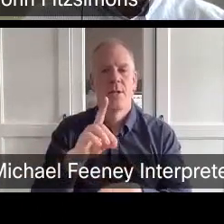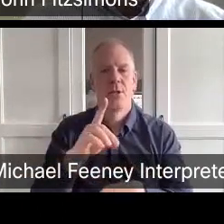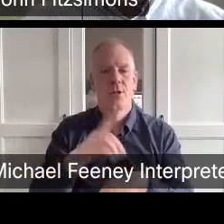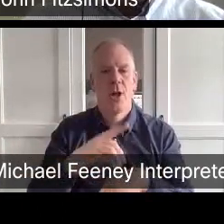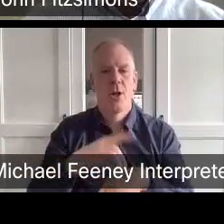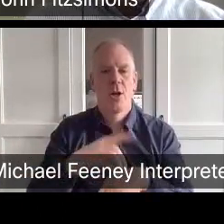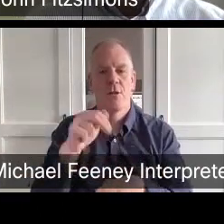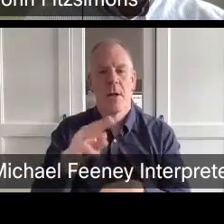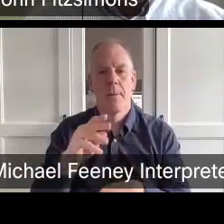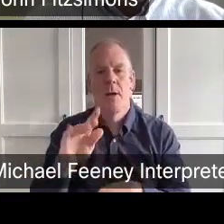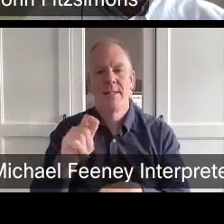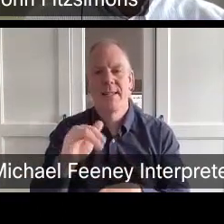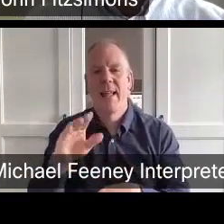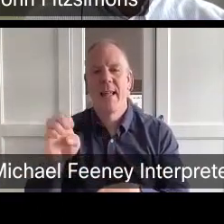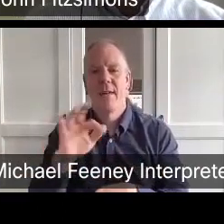at UCD in the Matter.